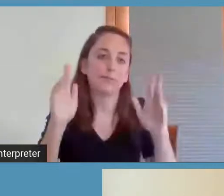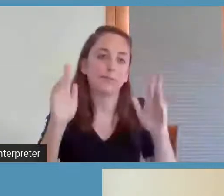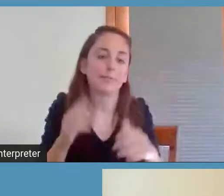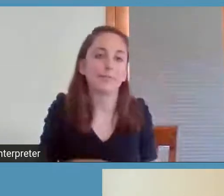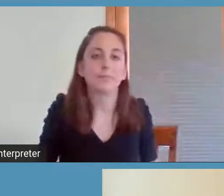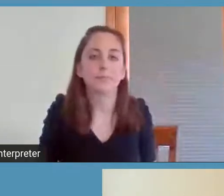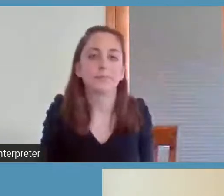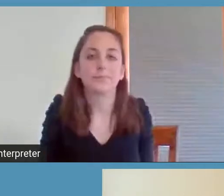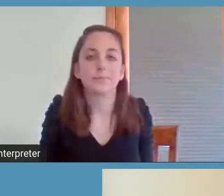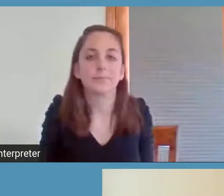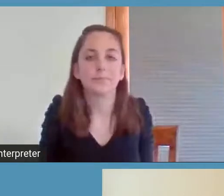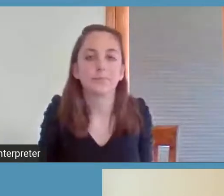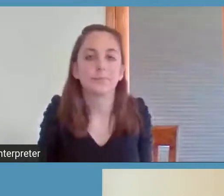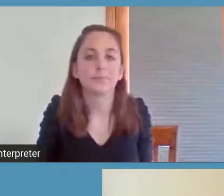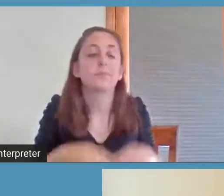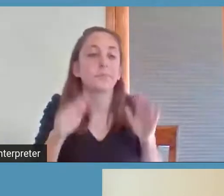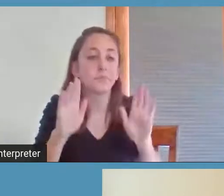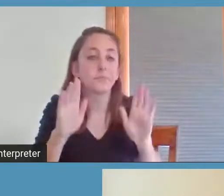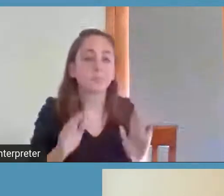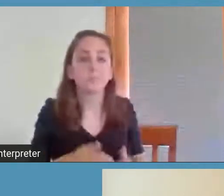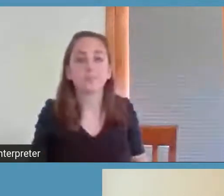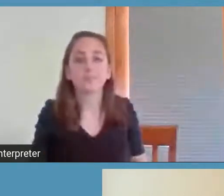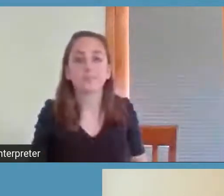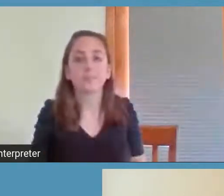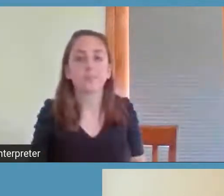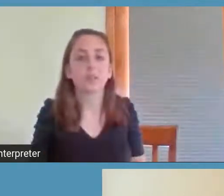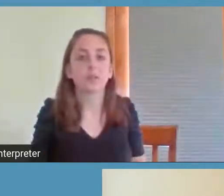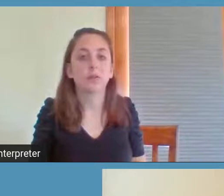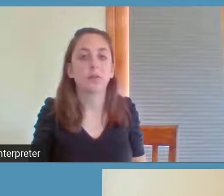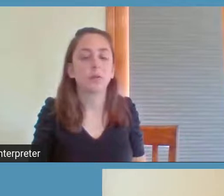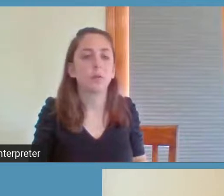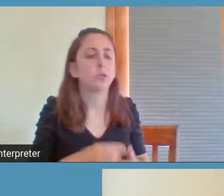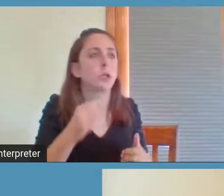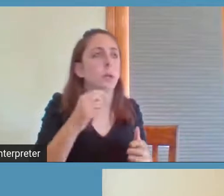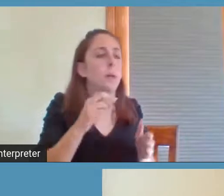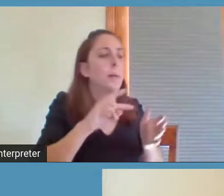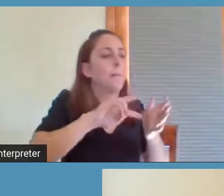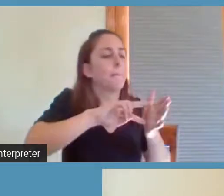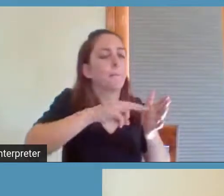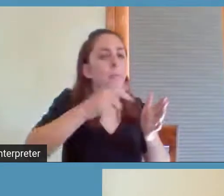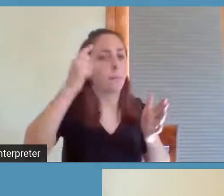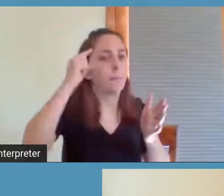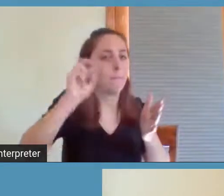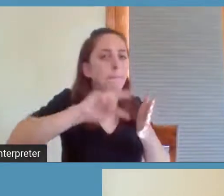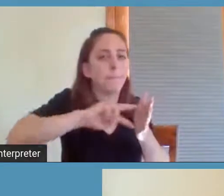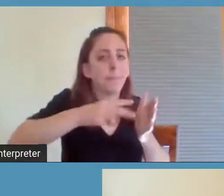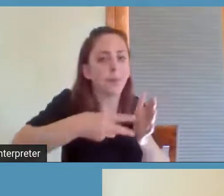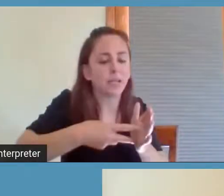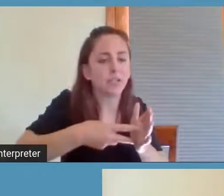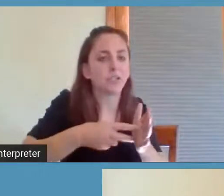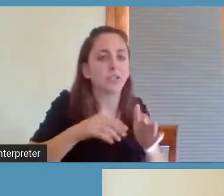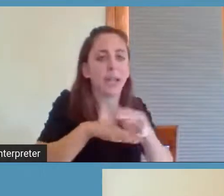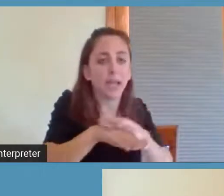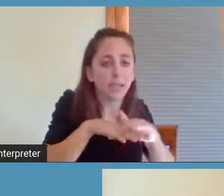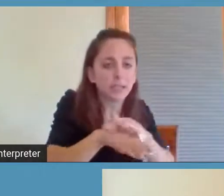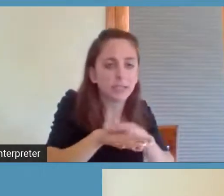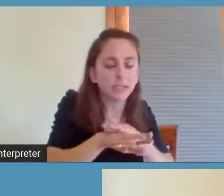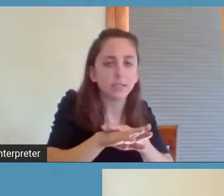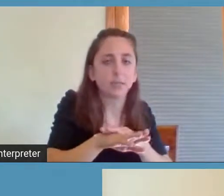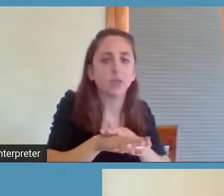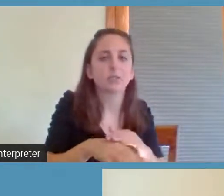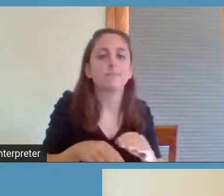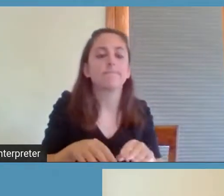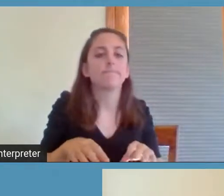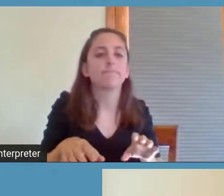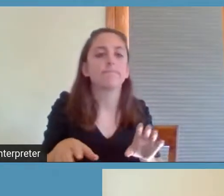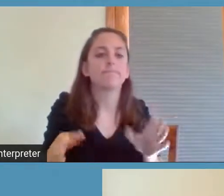Great. Okay. We mentioned a little bit about accessibility. It's one of the overall themes